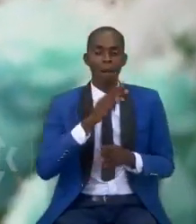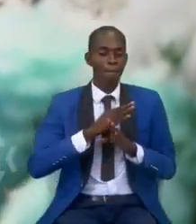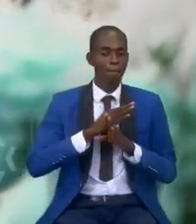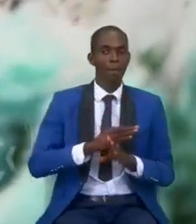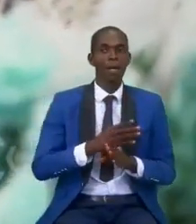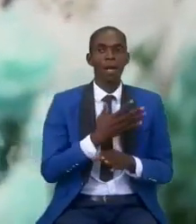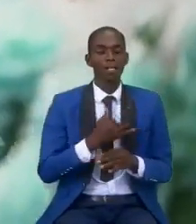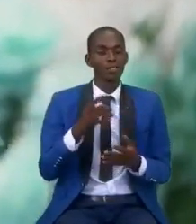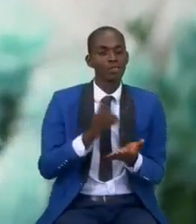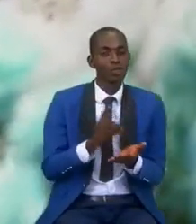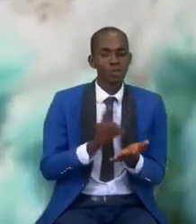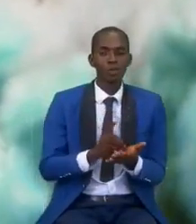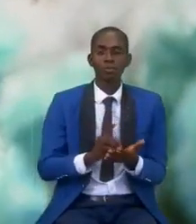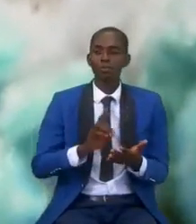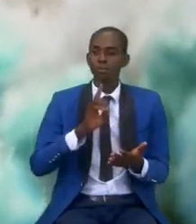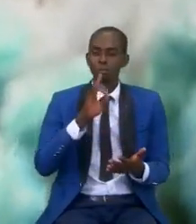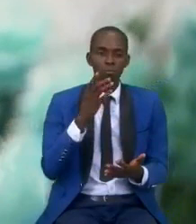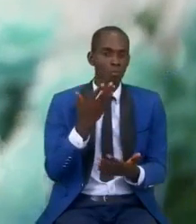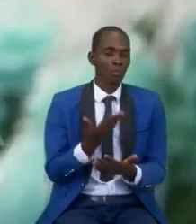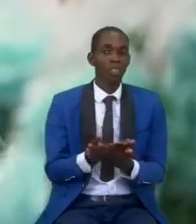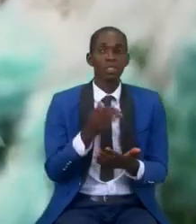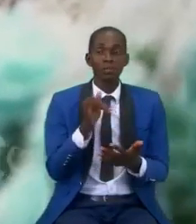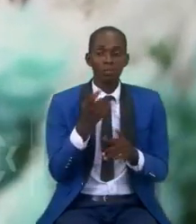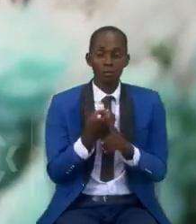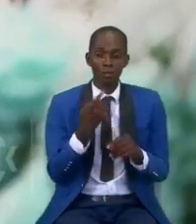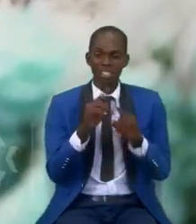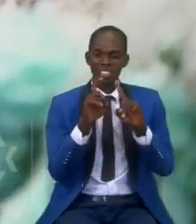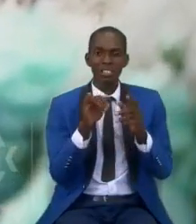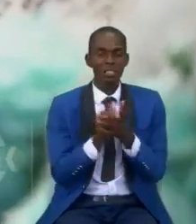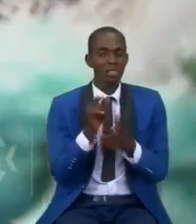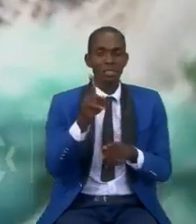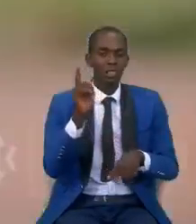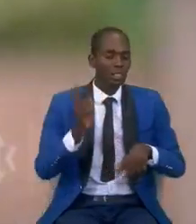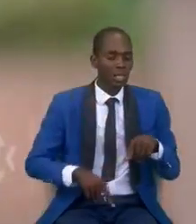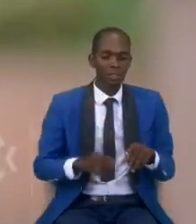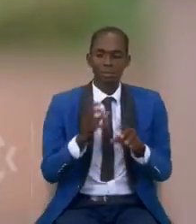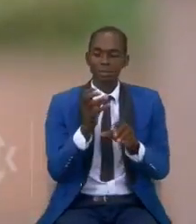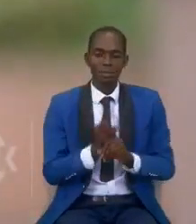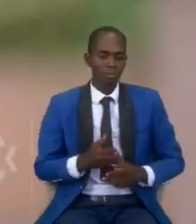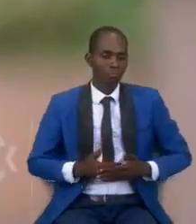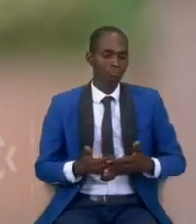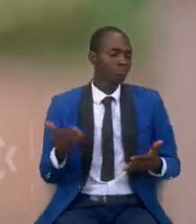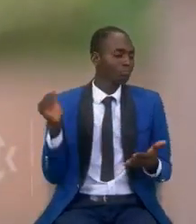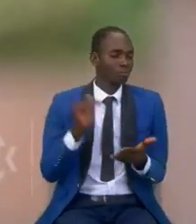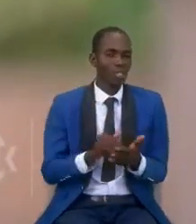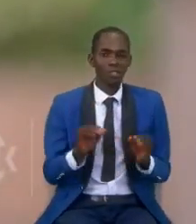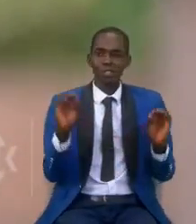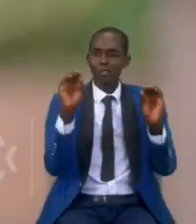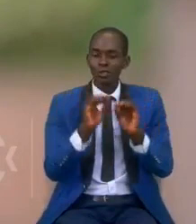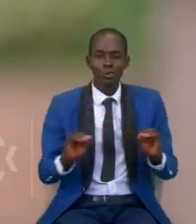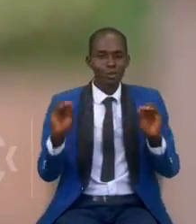baby. Zero chance of her being able to carry a baby. When I came back, I was